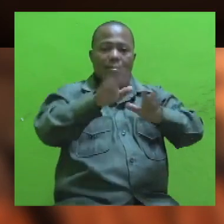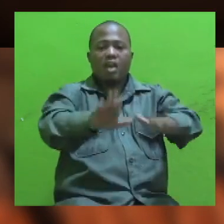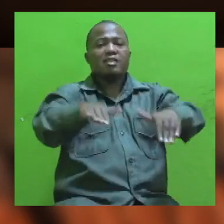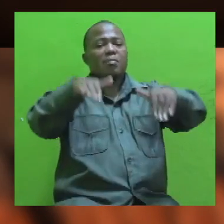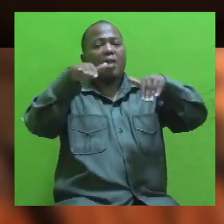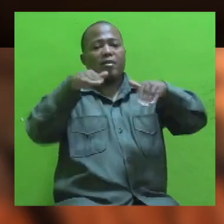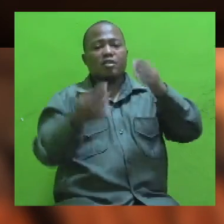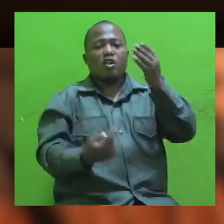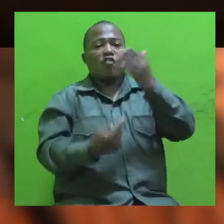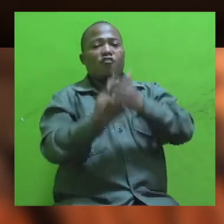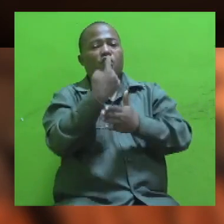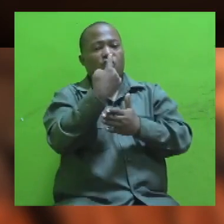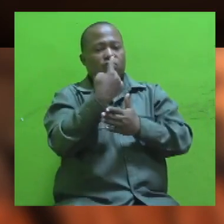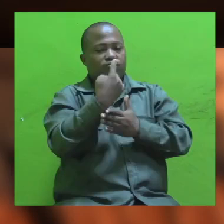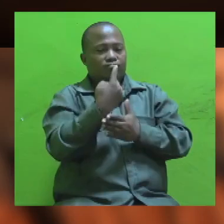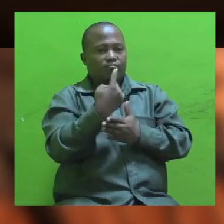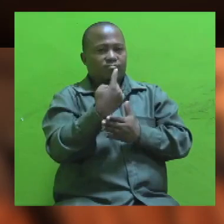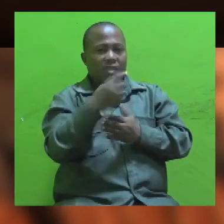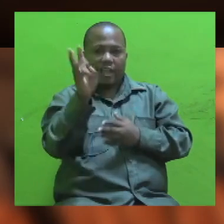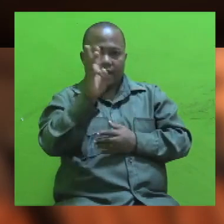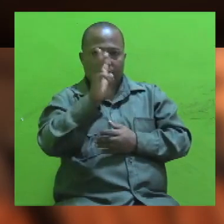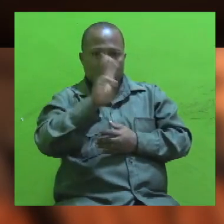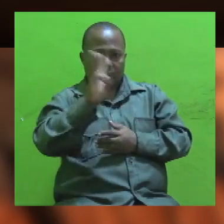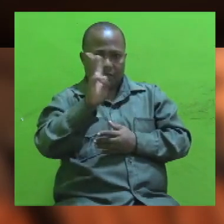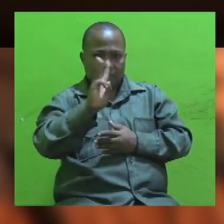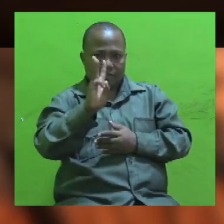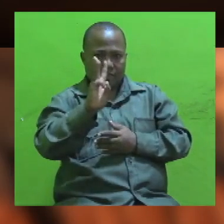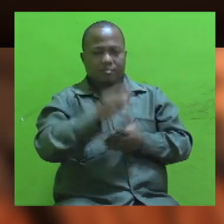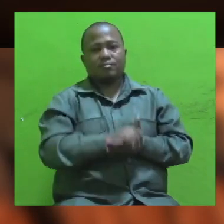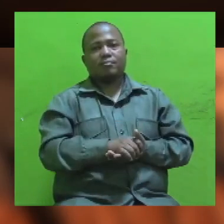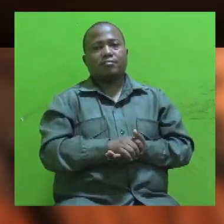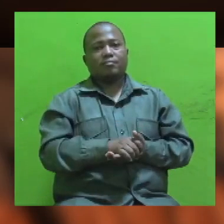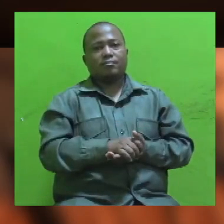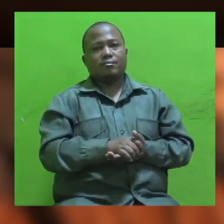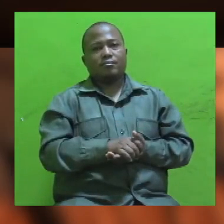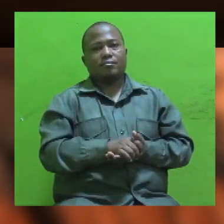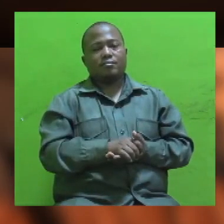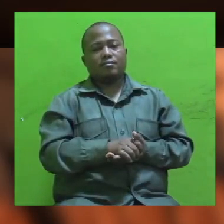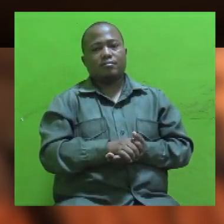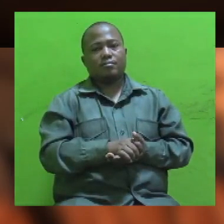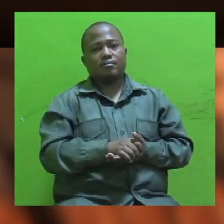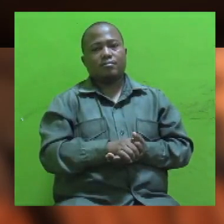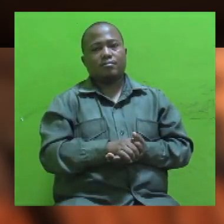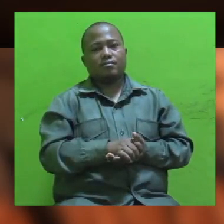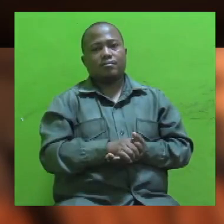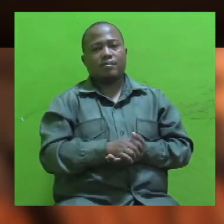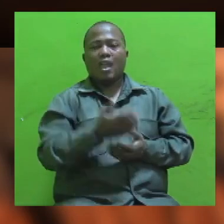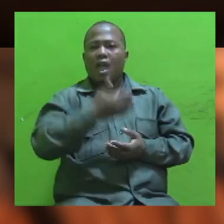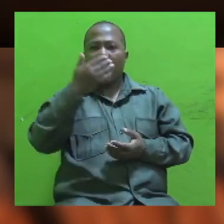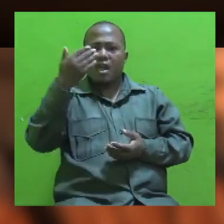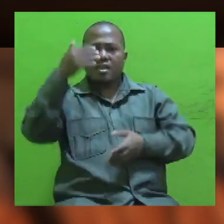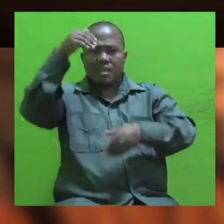within the district. They are member of the parliament from the district, from the constituencies. Another